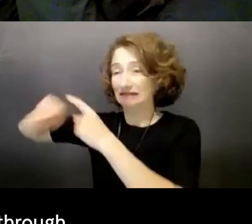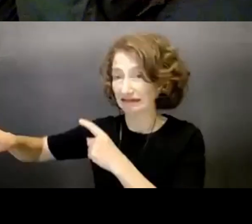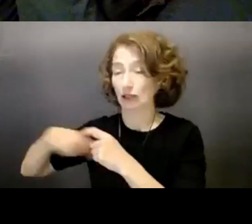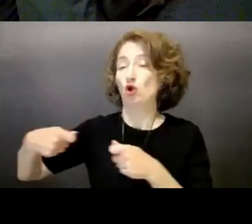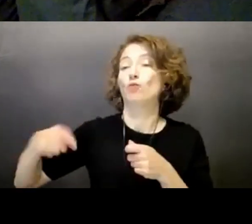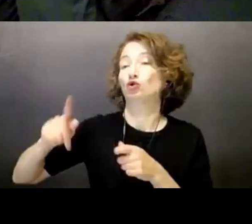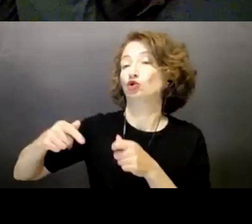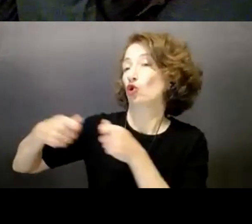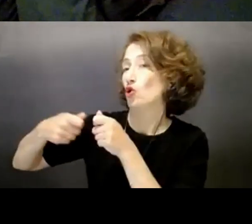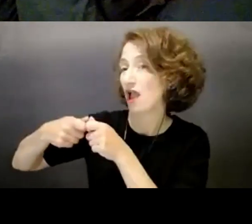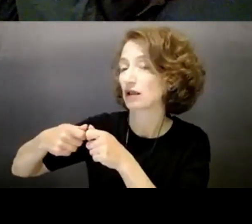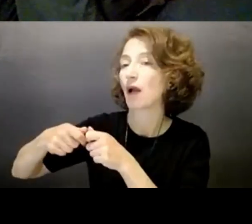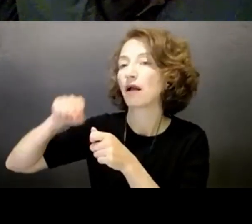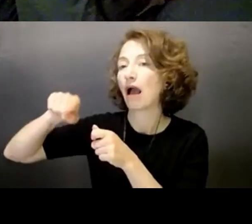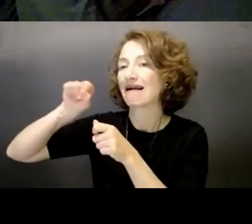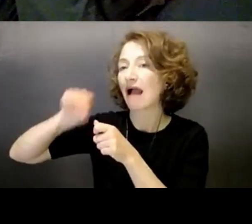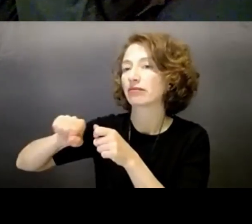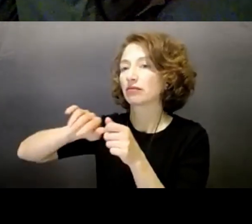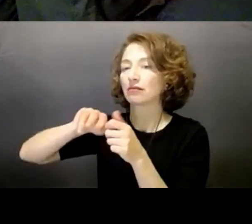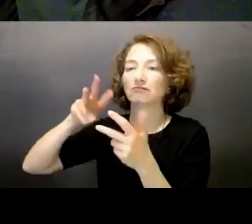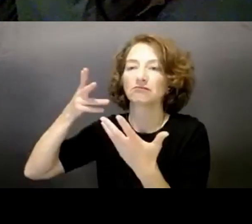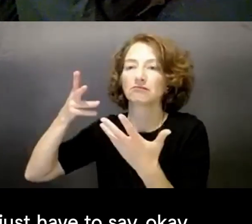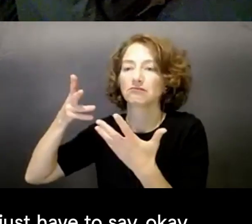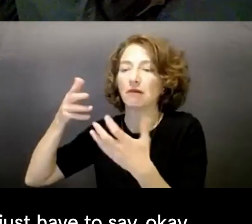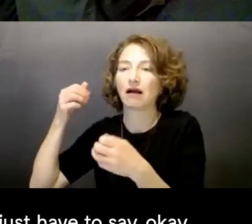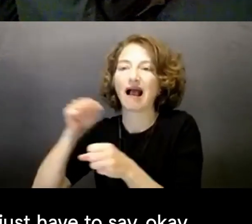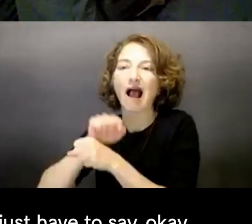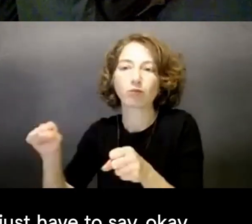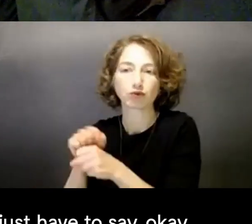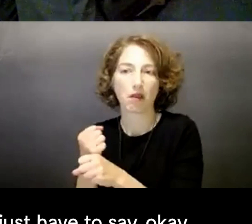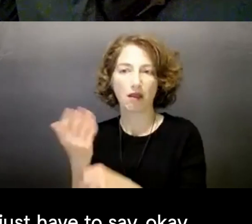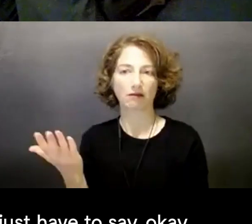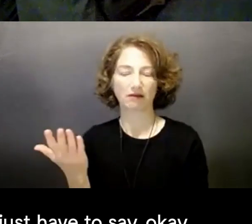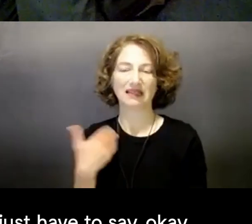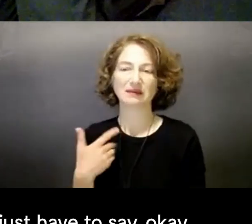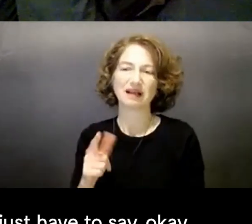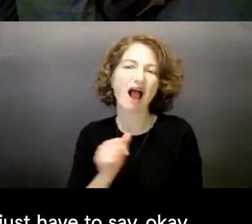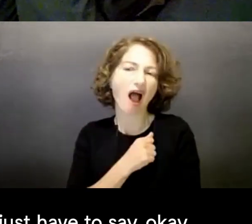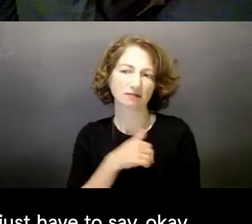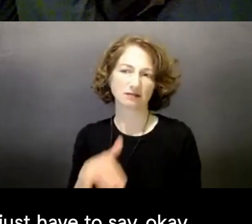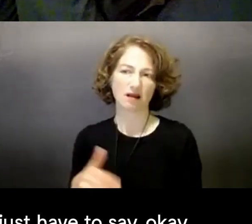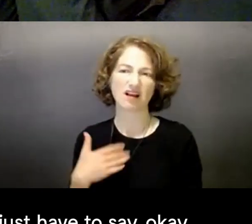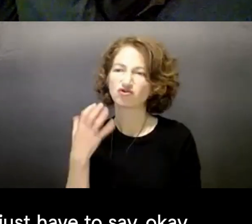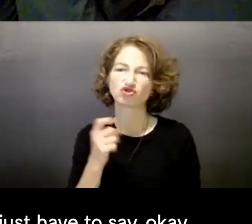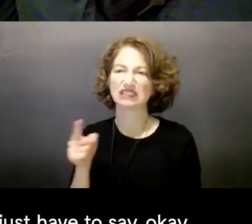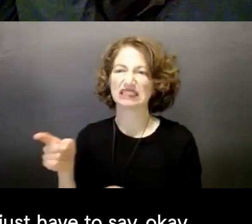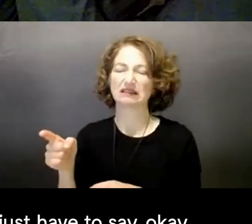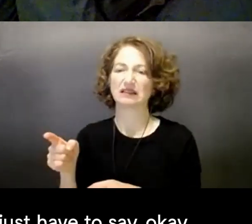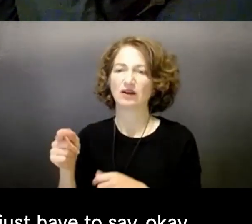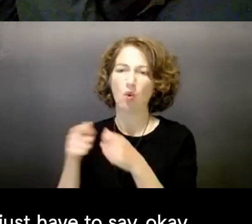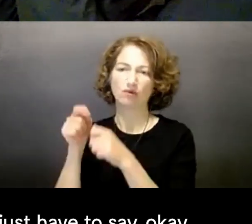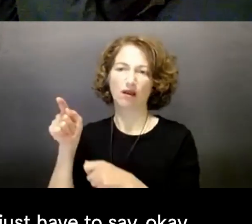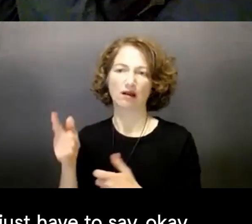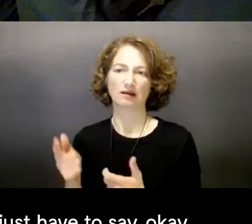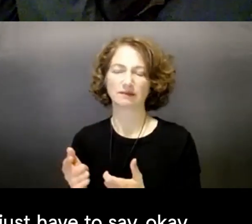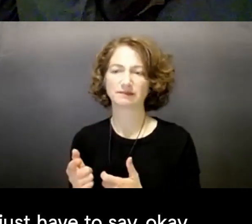them. So I think these, and maybe that's something where I just have to say, okay,